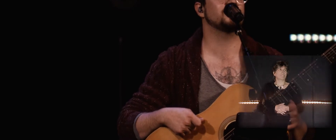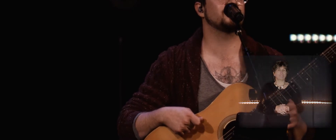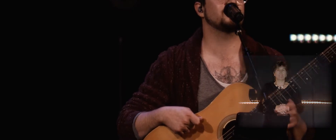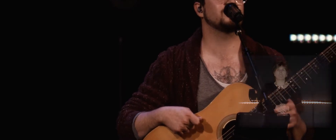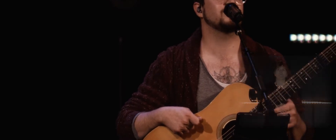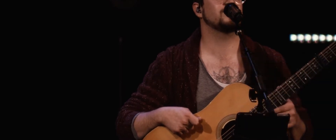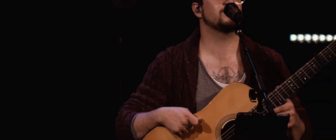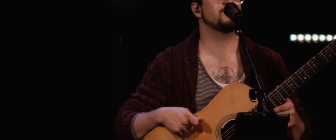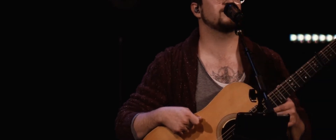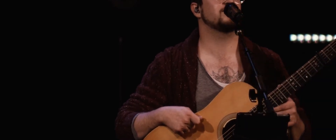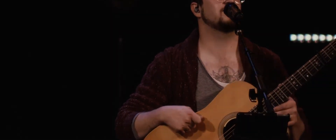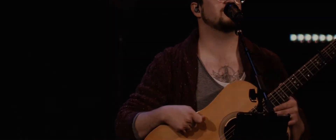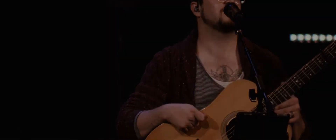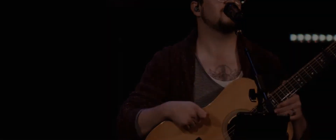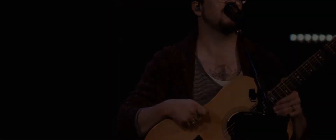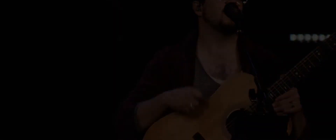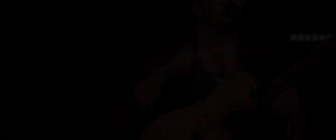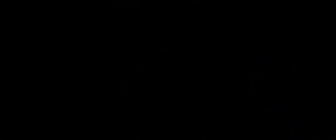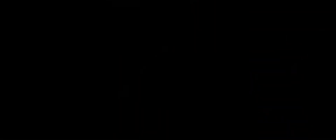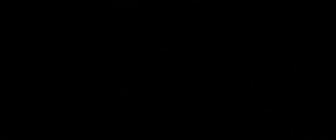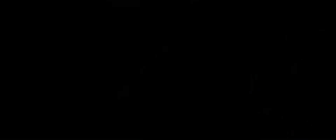amen.